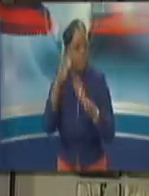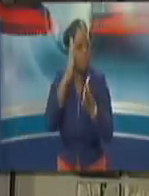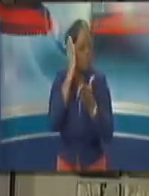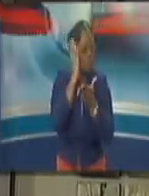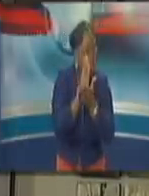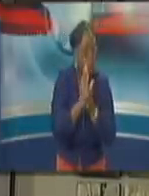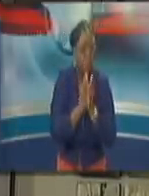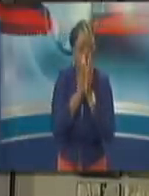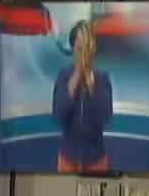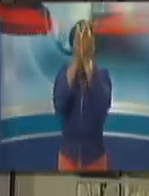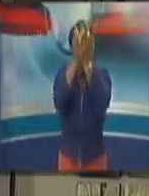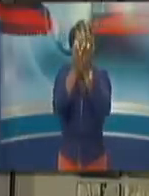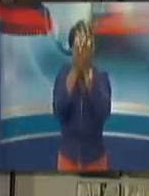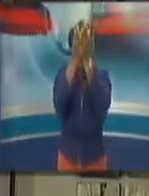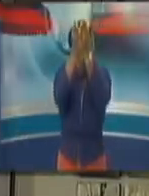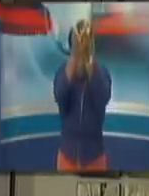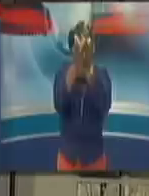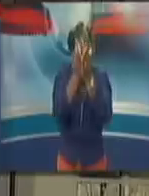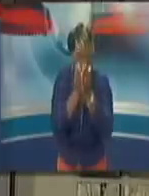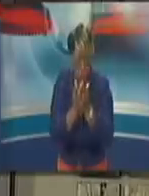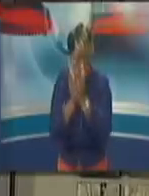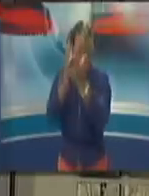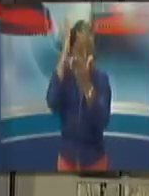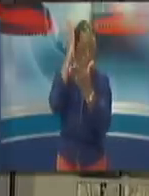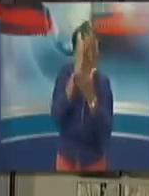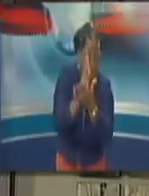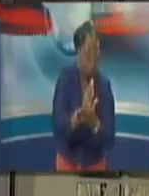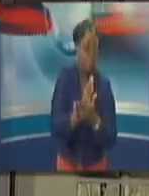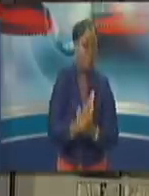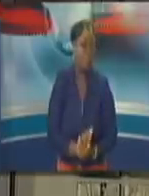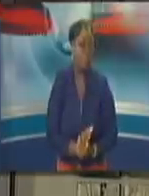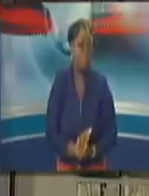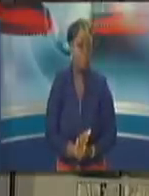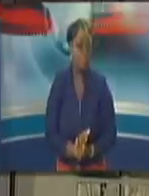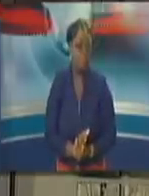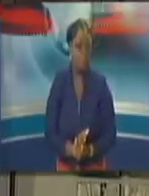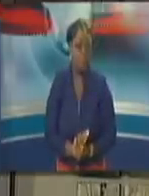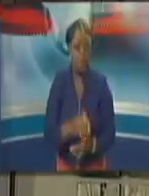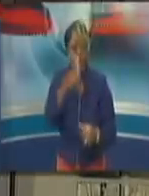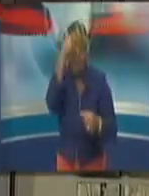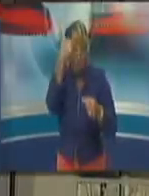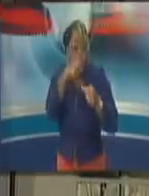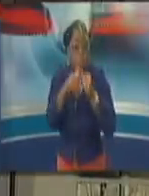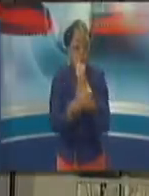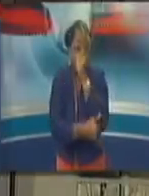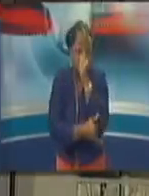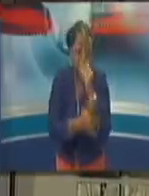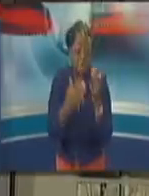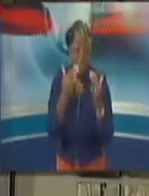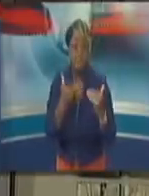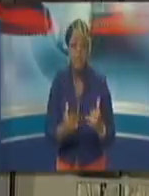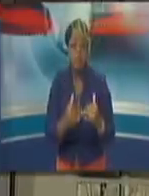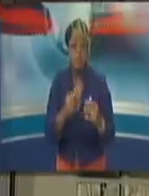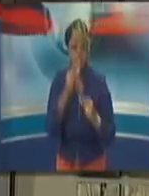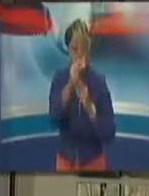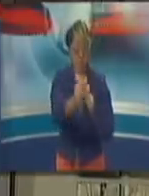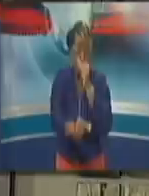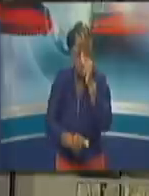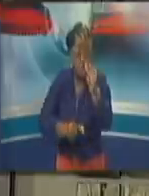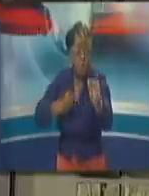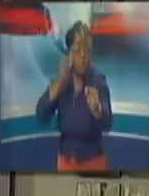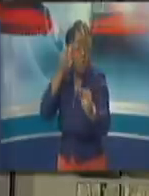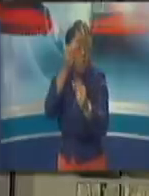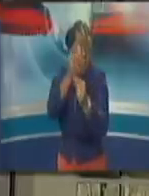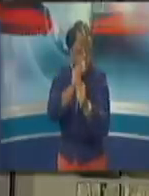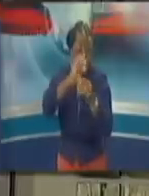season. And I want to remind the country that right now, the global figure